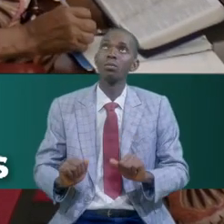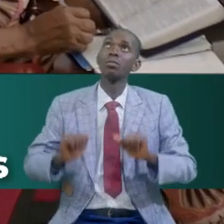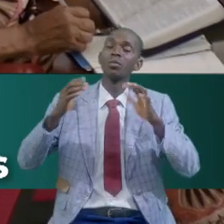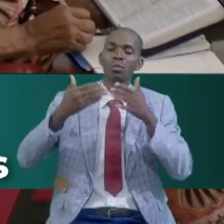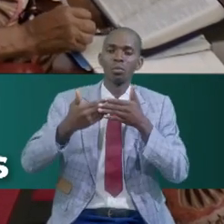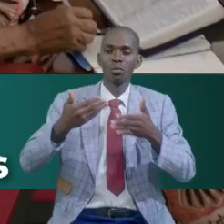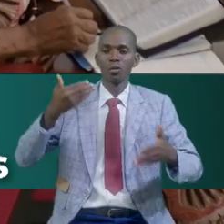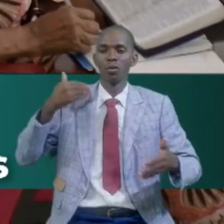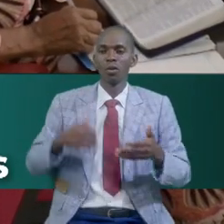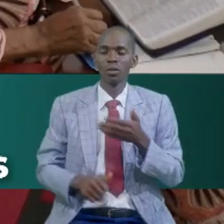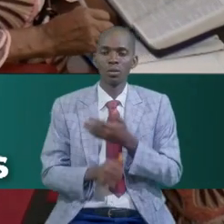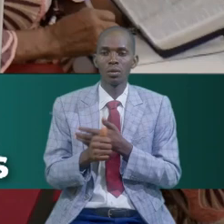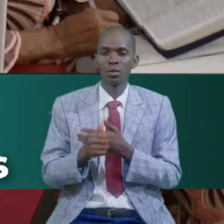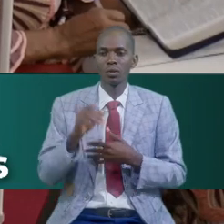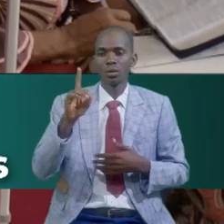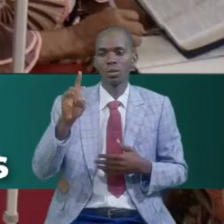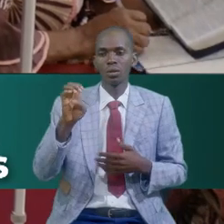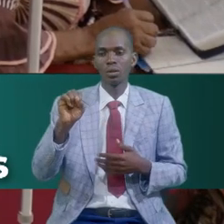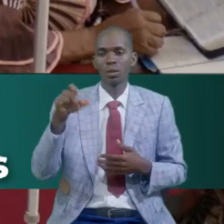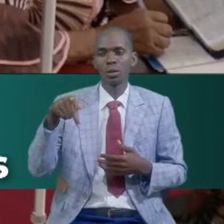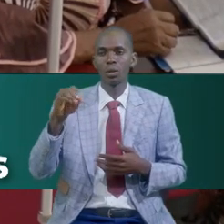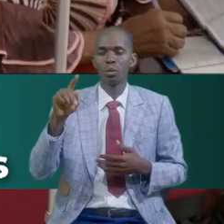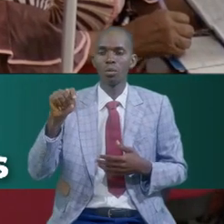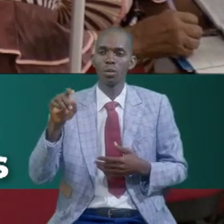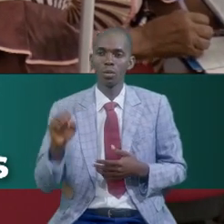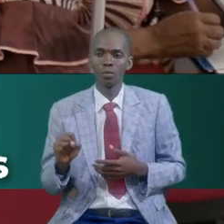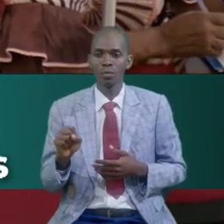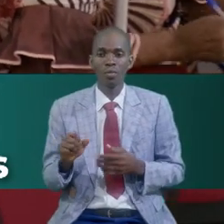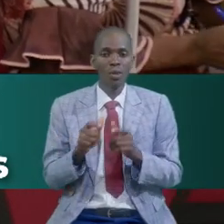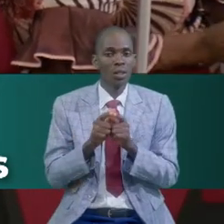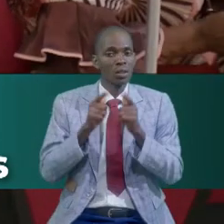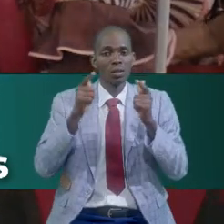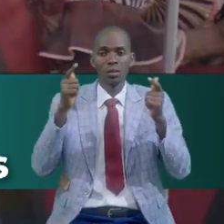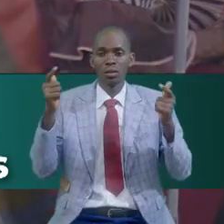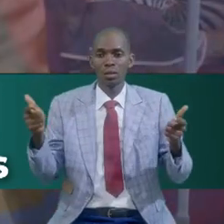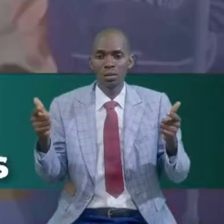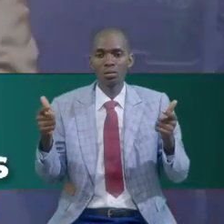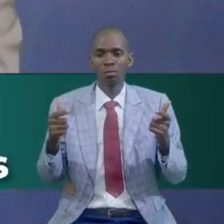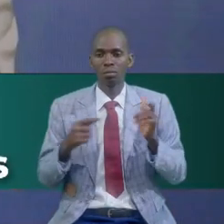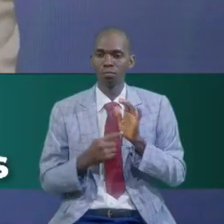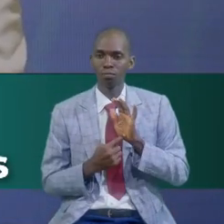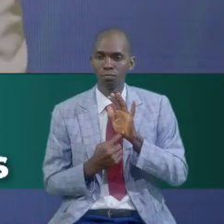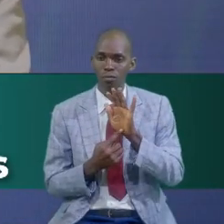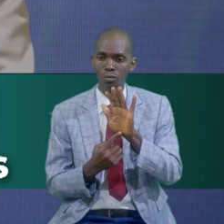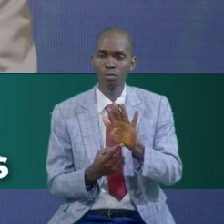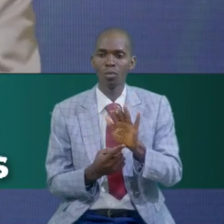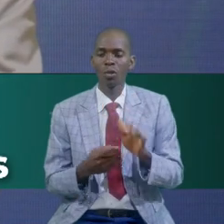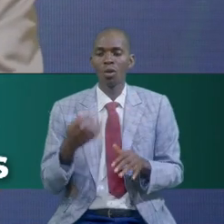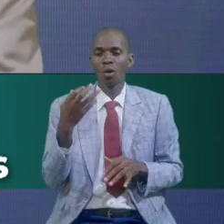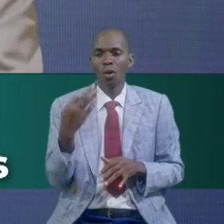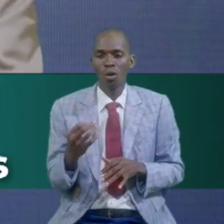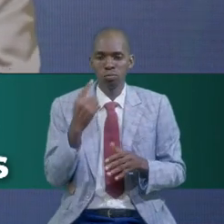notorious despots. Dynamic demonstration of notable